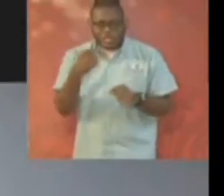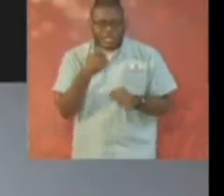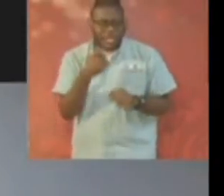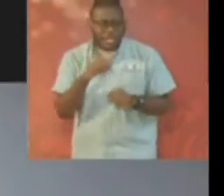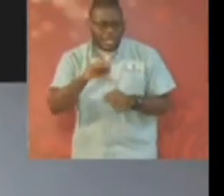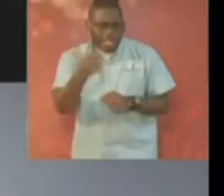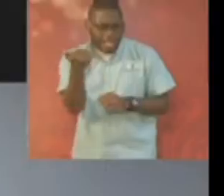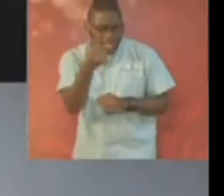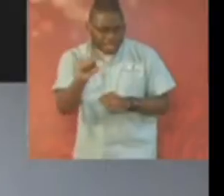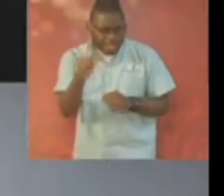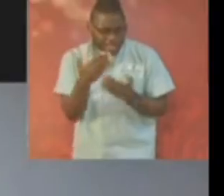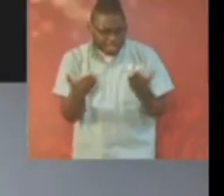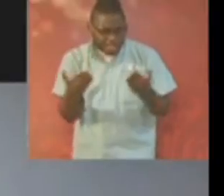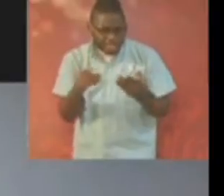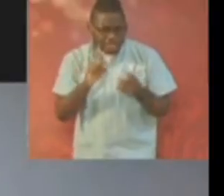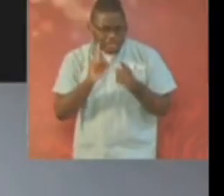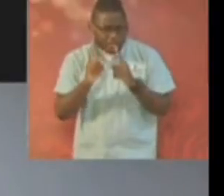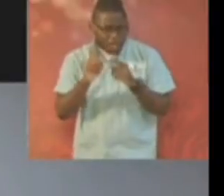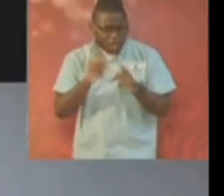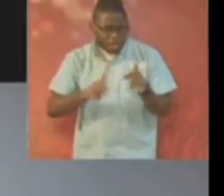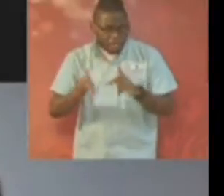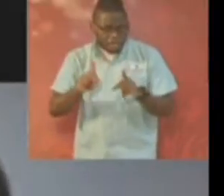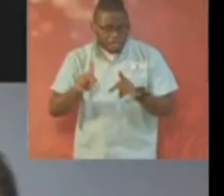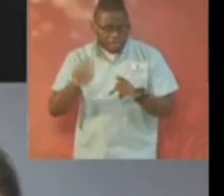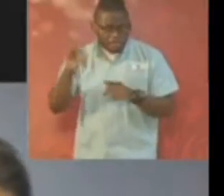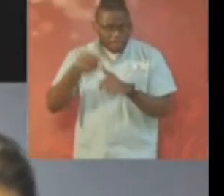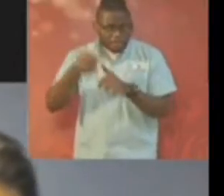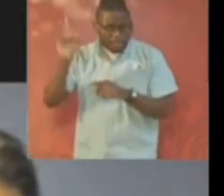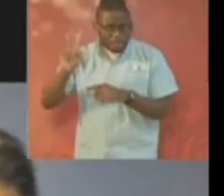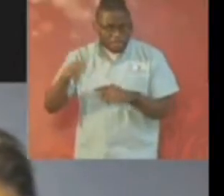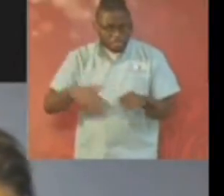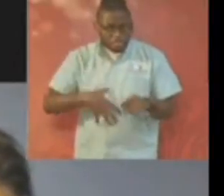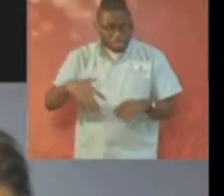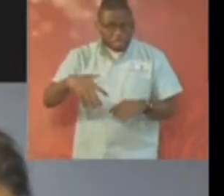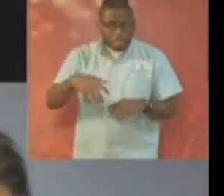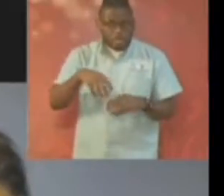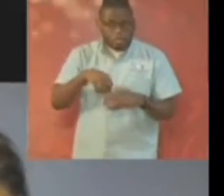as they, go out to have their children? Thanks.